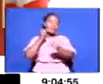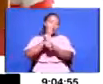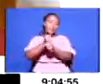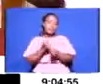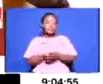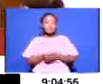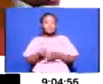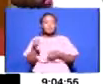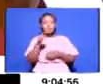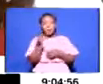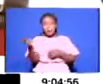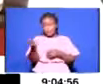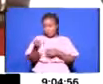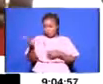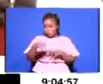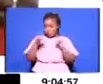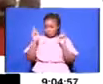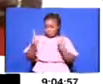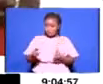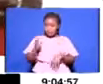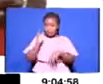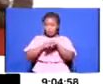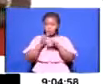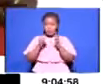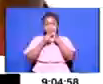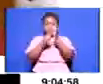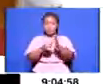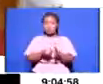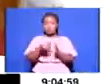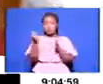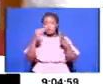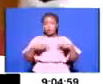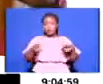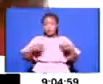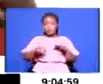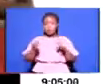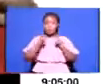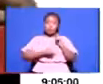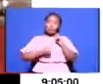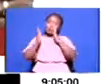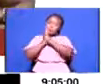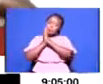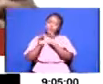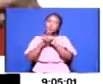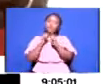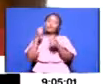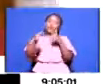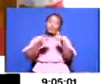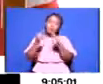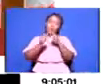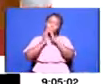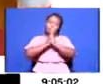example for other generations to come. So this is our prayer, and we shall keep interceding for the country